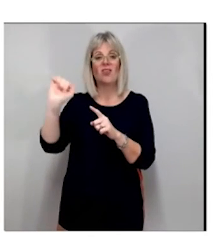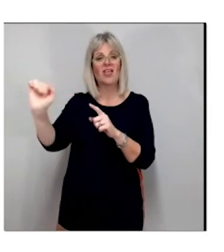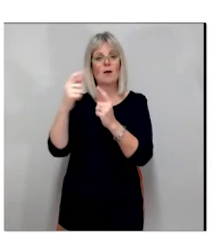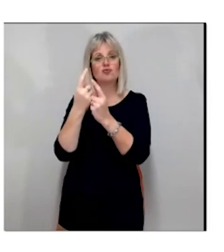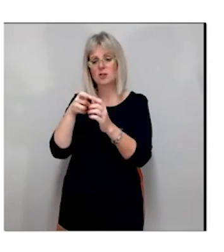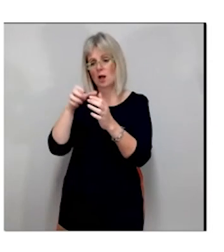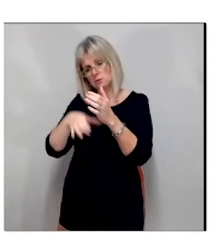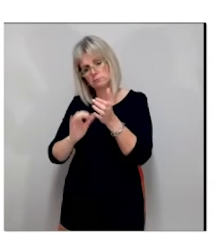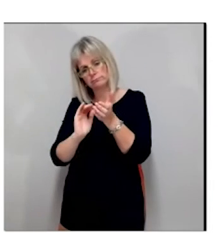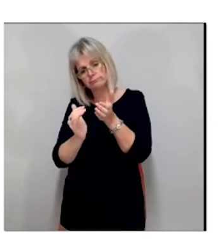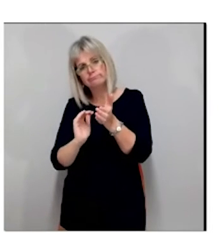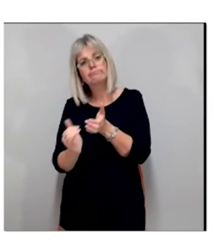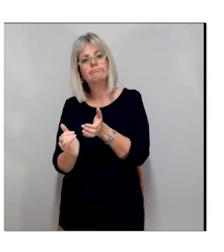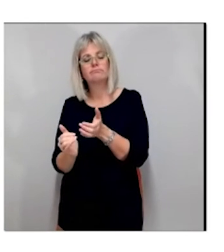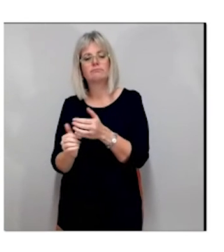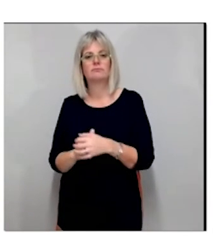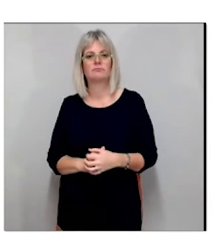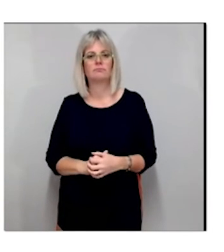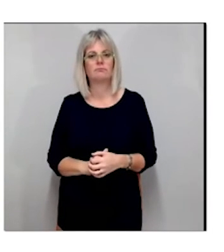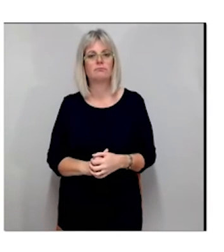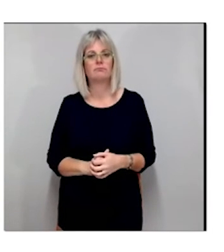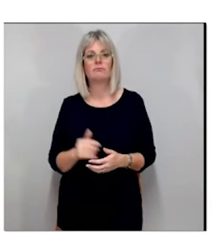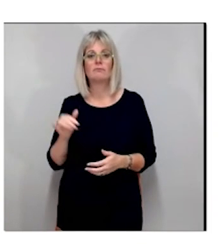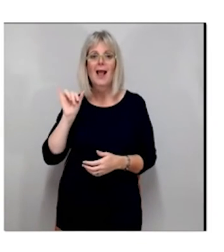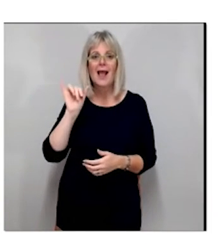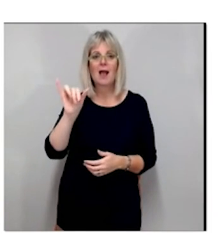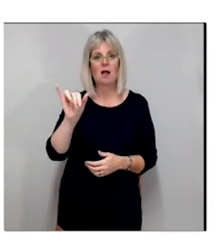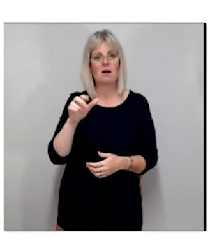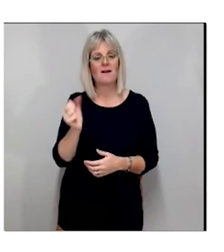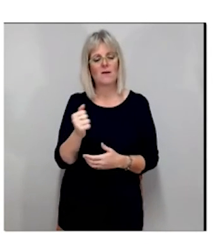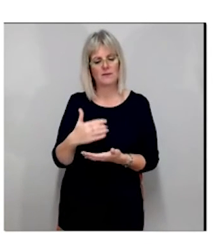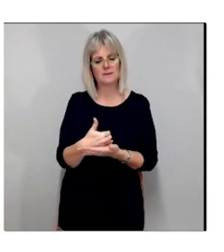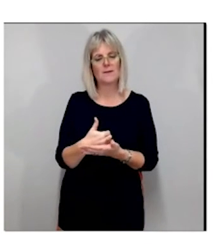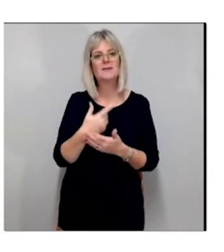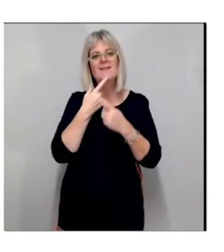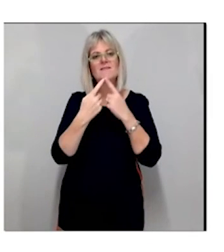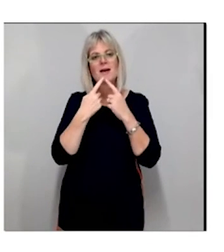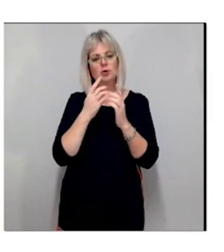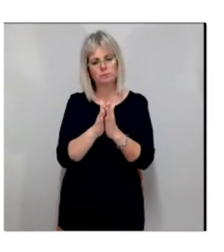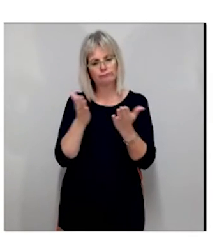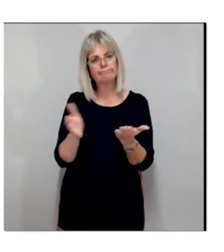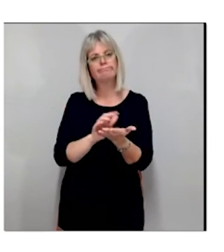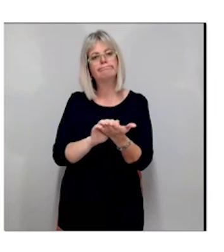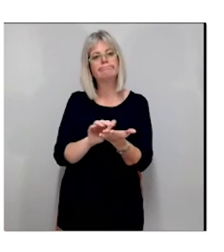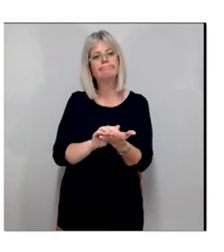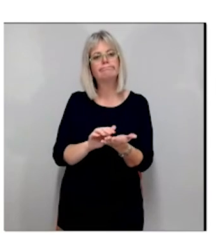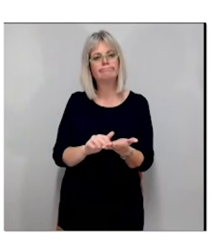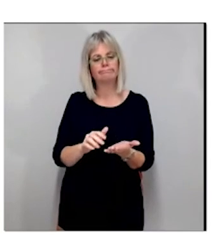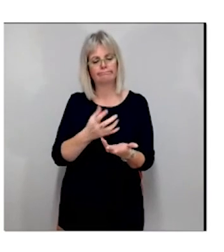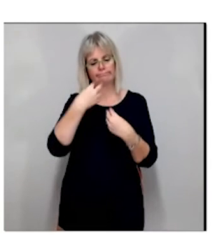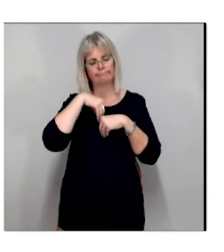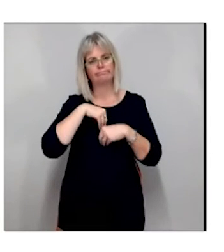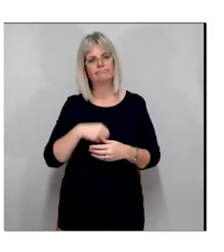trains. Airlines too often have braille safety instructions for visually impaired passengers. Museums and